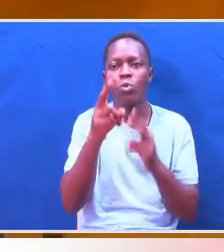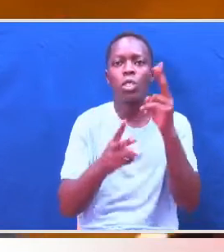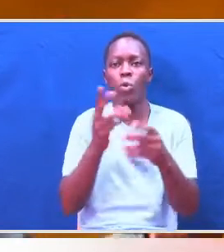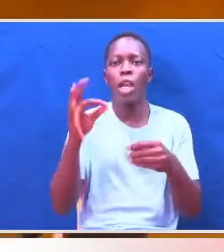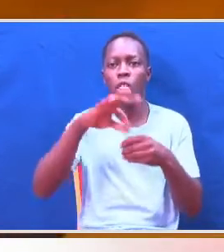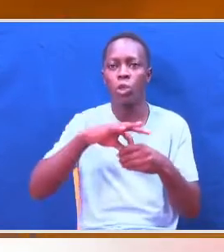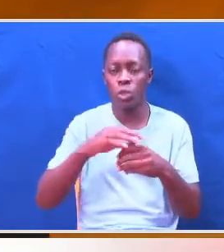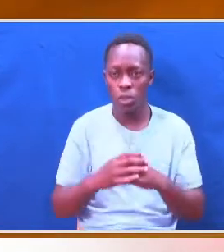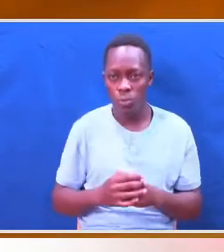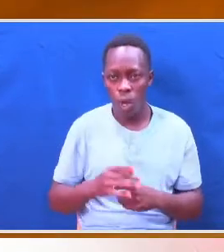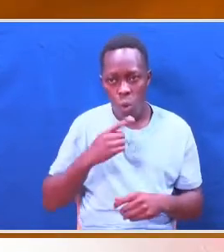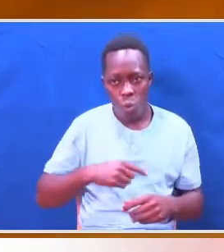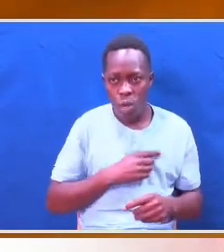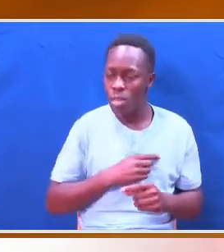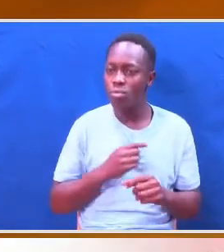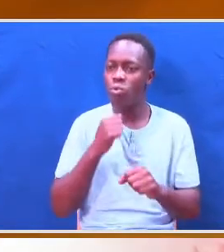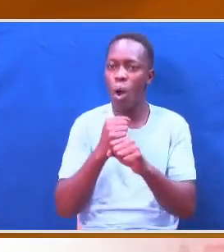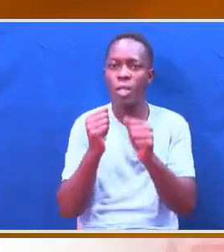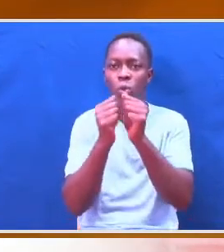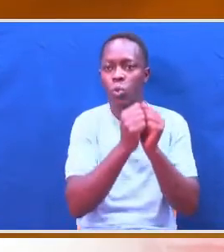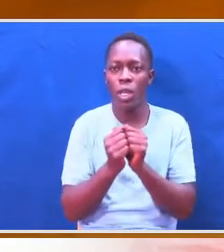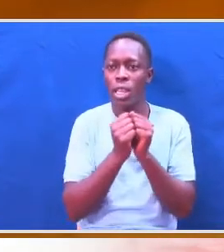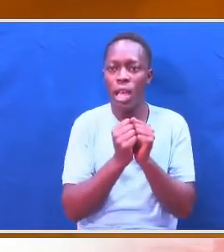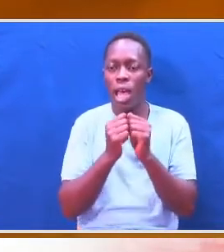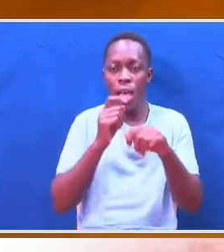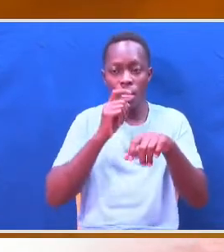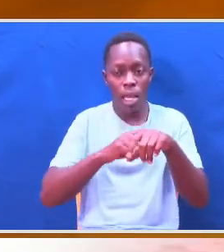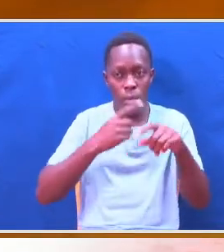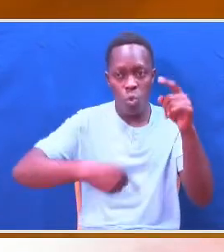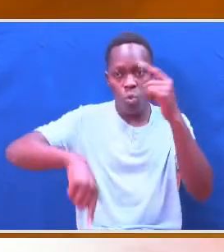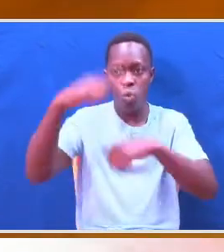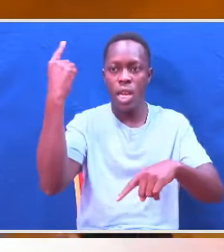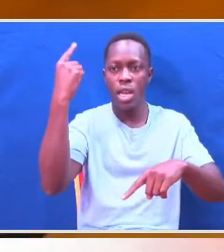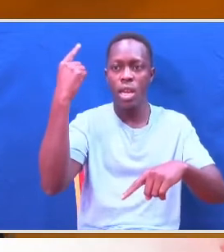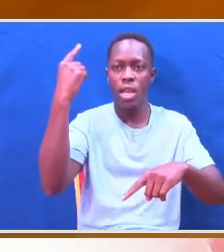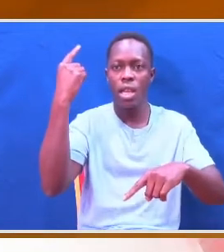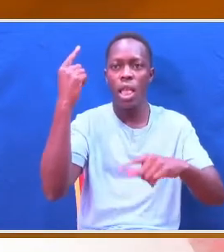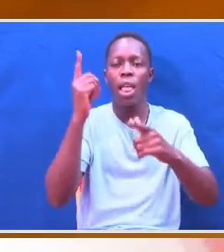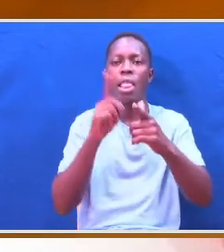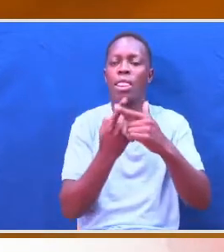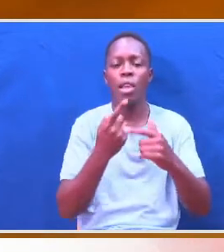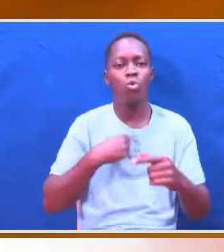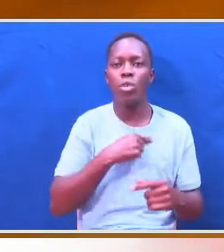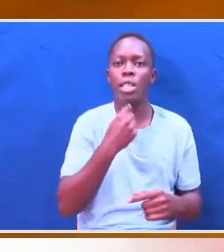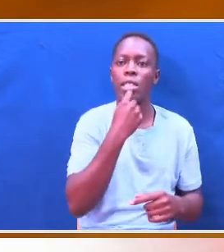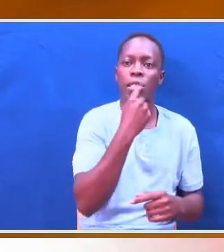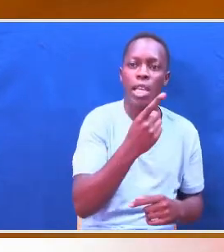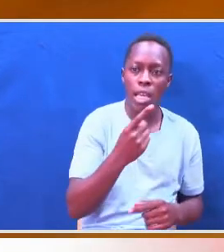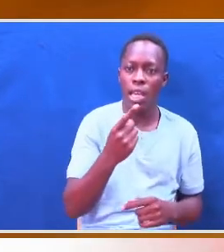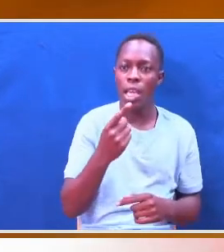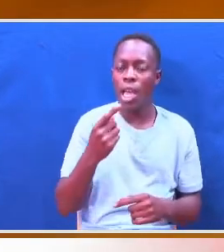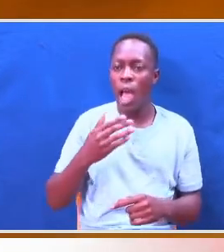elections. Tushikane pamoja, tutakapotoa ushindi, basi tutakuwa tunasema, sisi